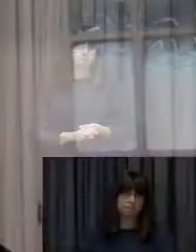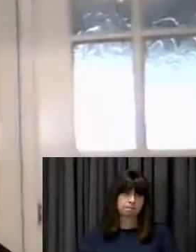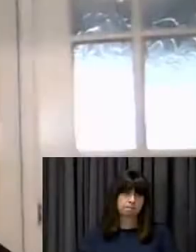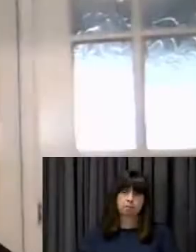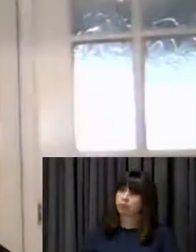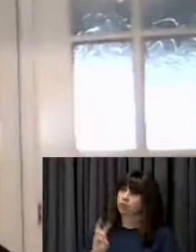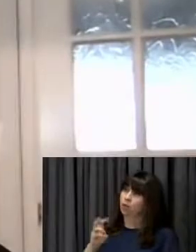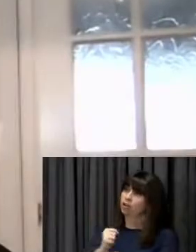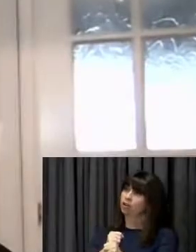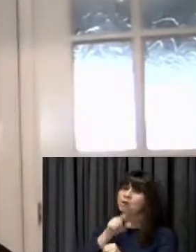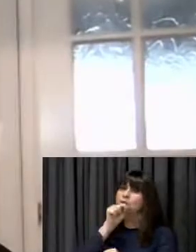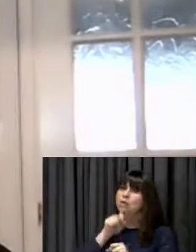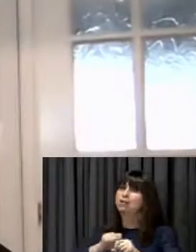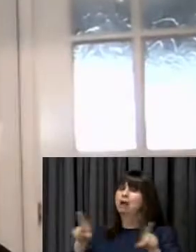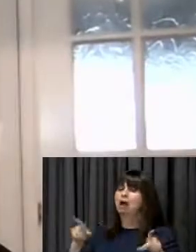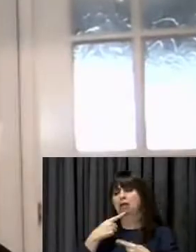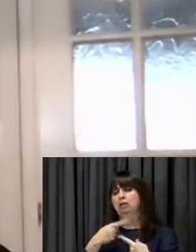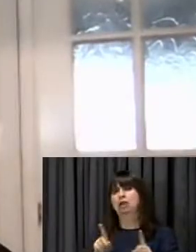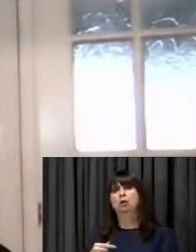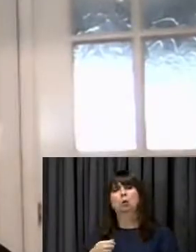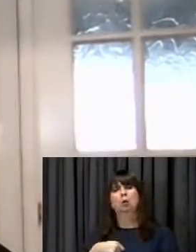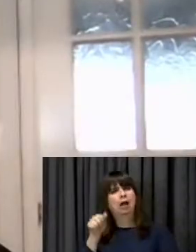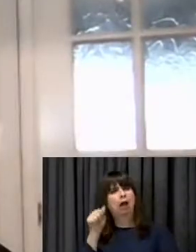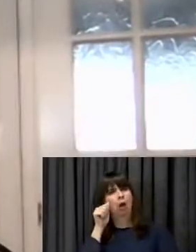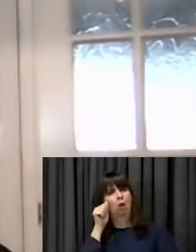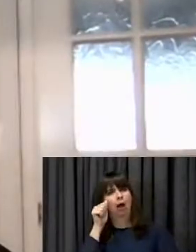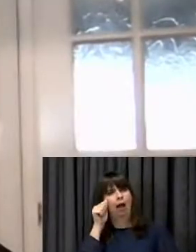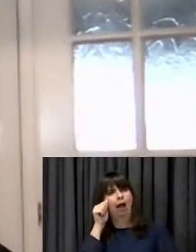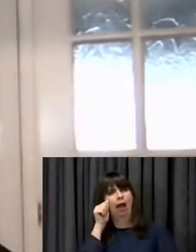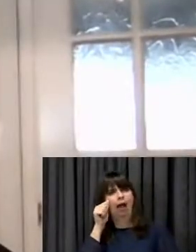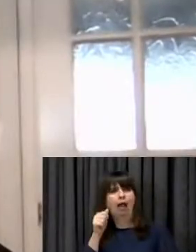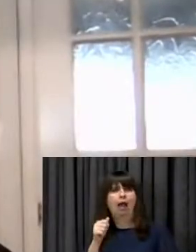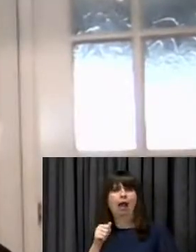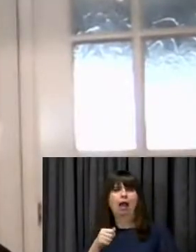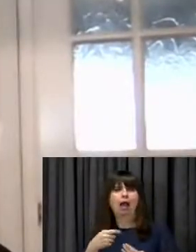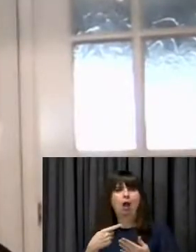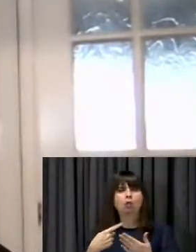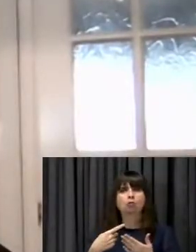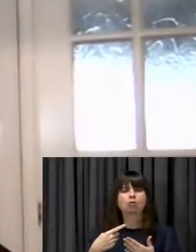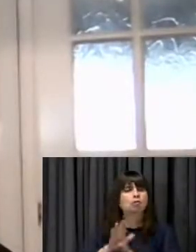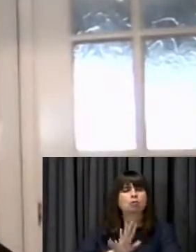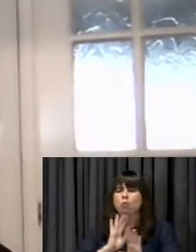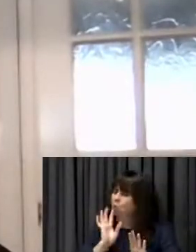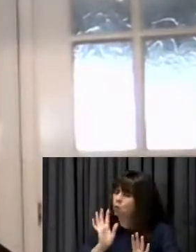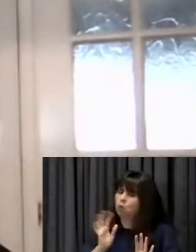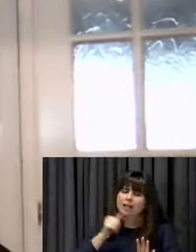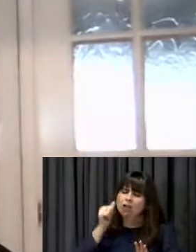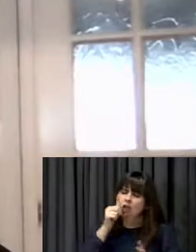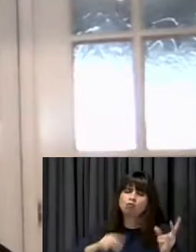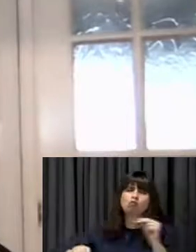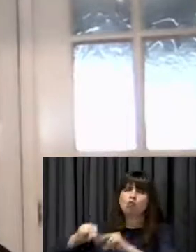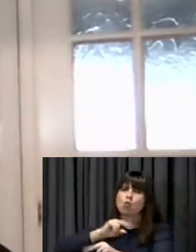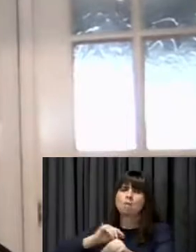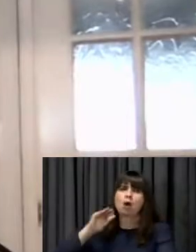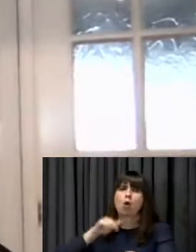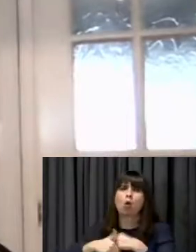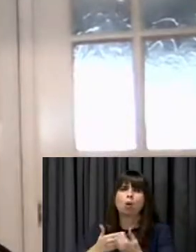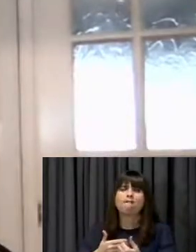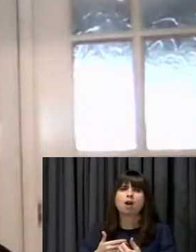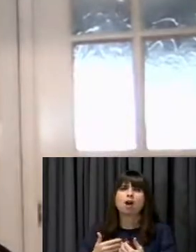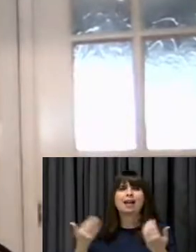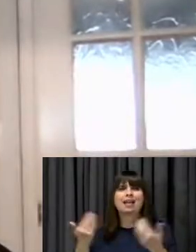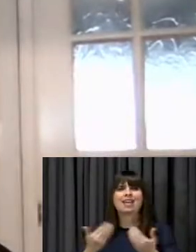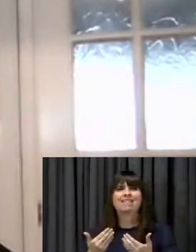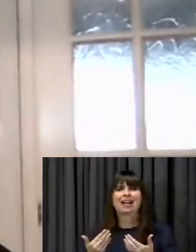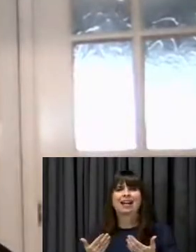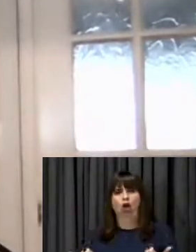Welsh Government tweeted that we are aware of rumours being spread about plans for a curfew in Wales. These are completely false. For clarity, was a curfew ever an option considered